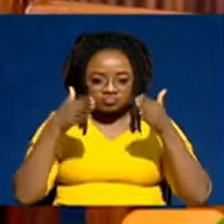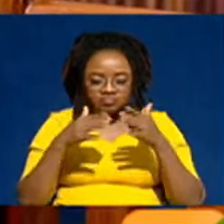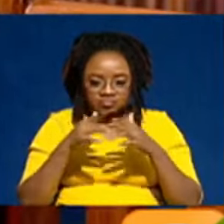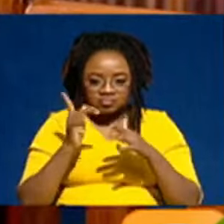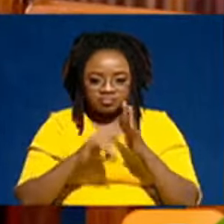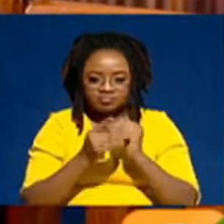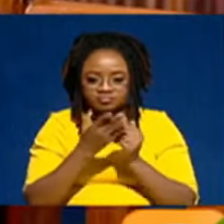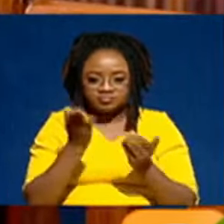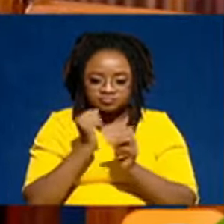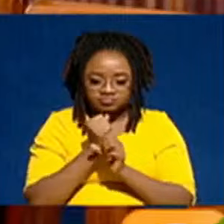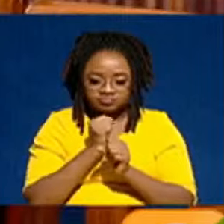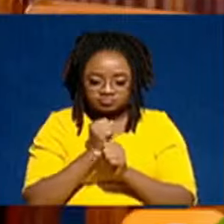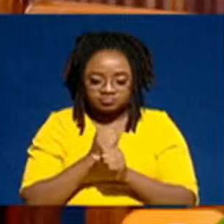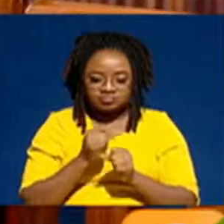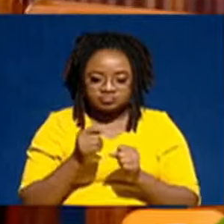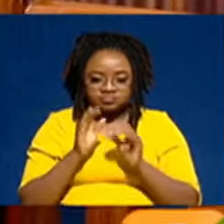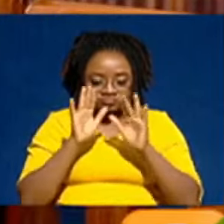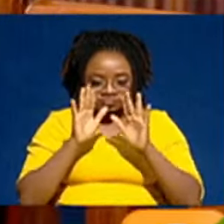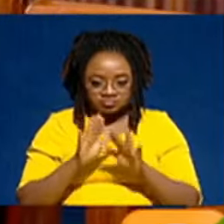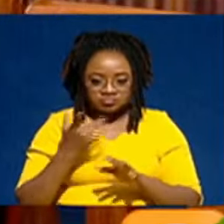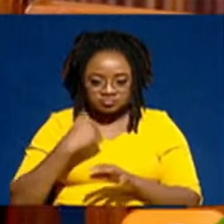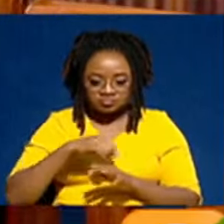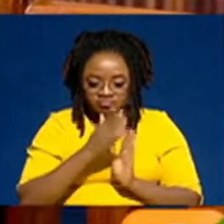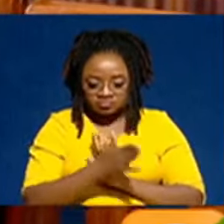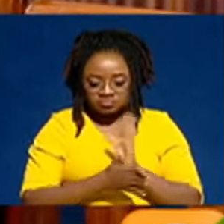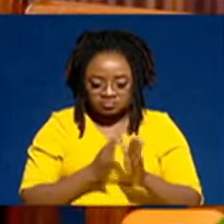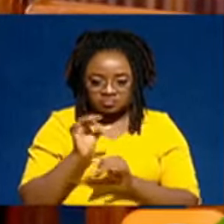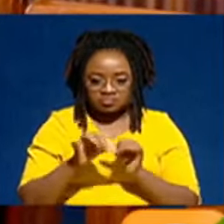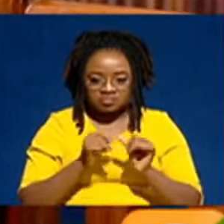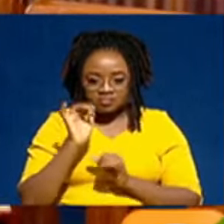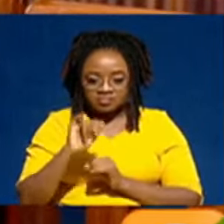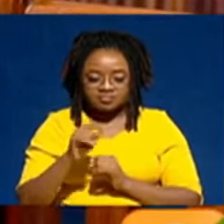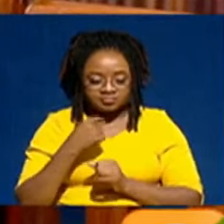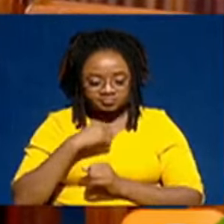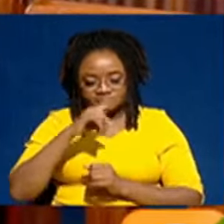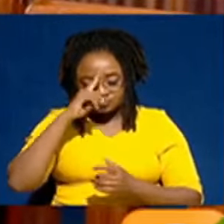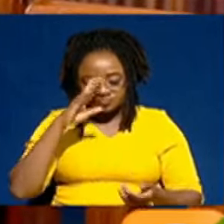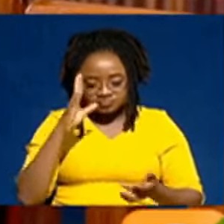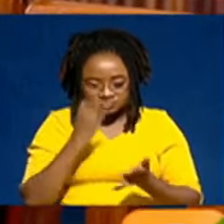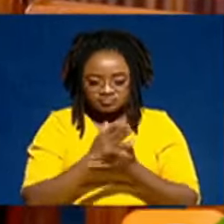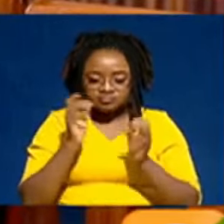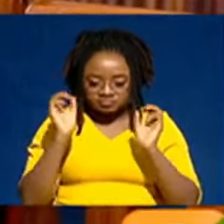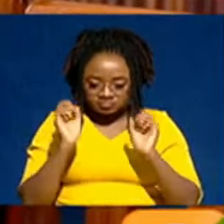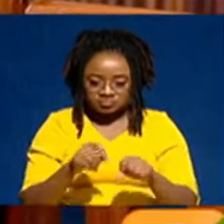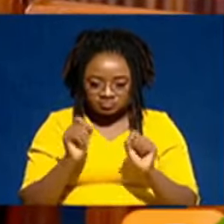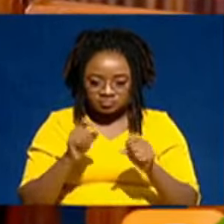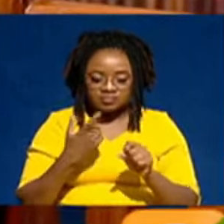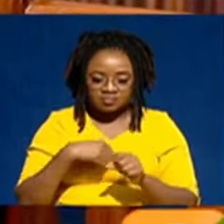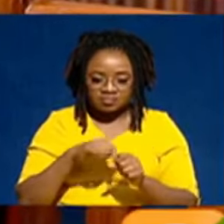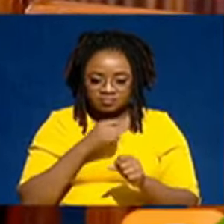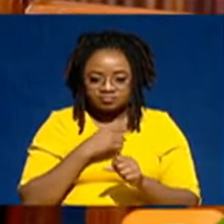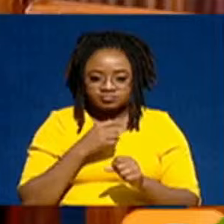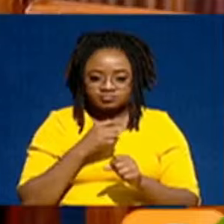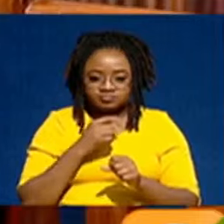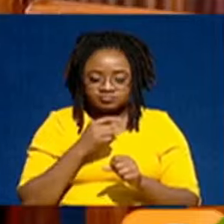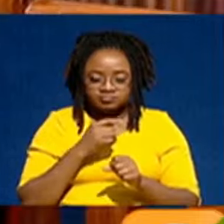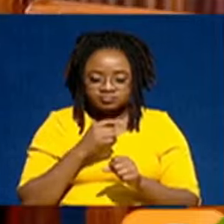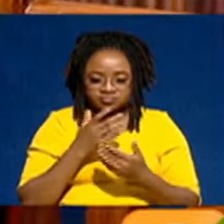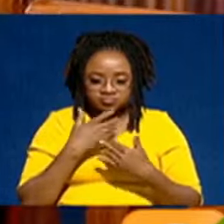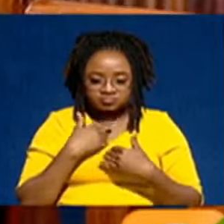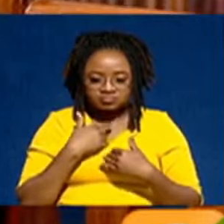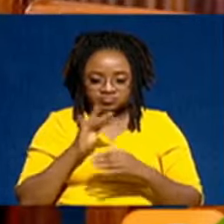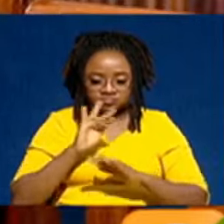planning around that is very important. Yeah. And so for me, I believe it's possible that we're able to house the numbers that